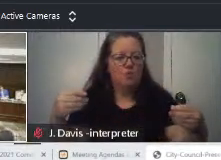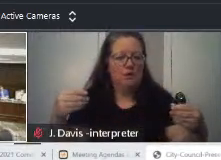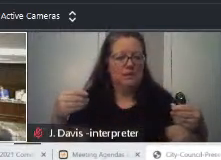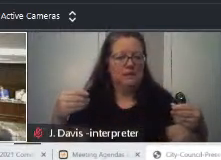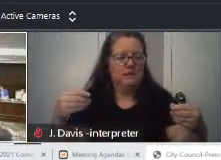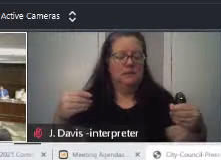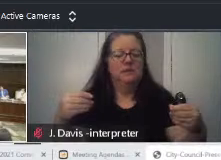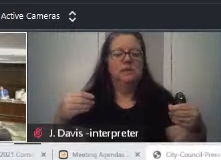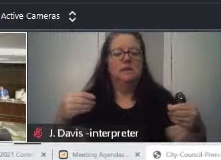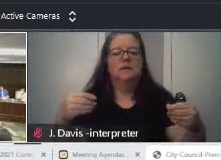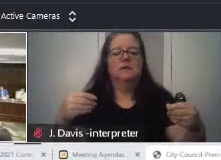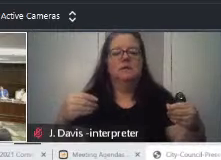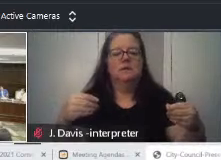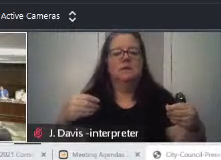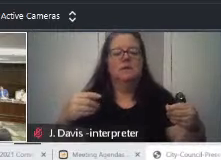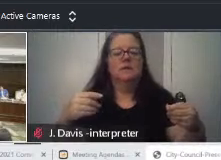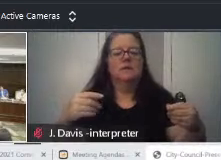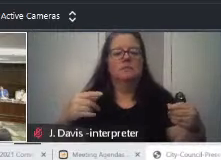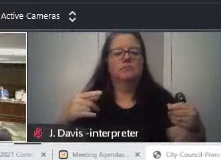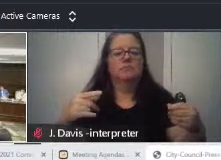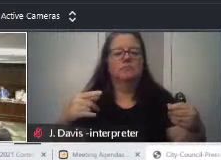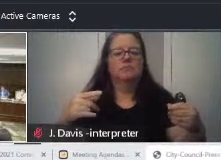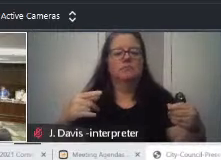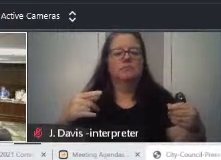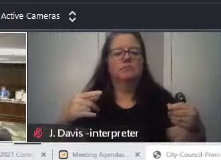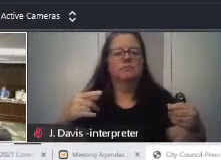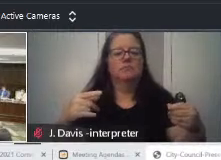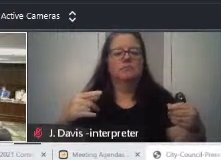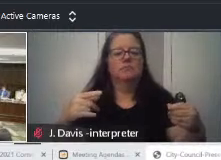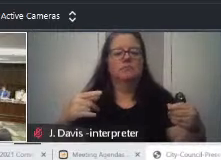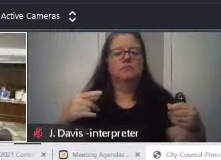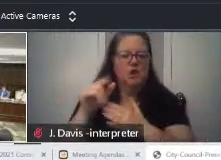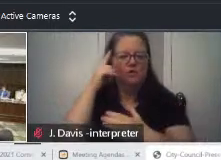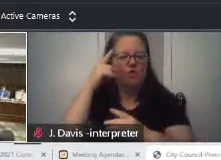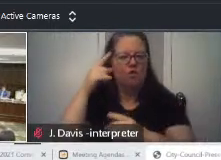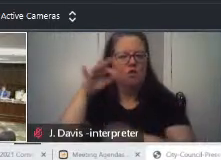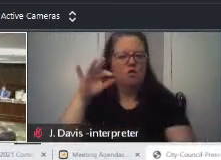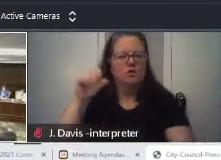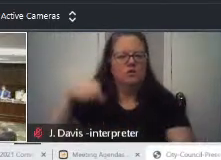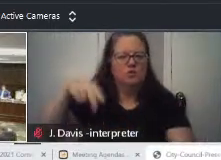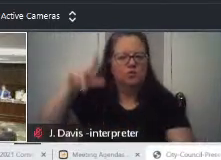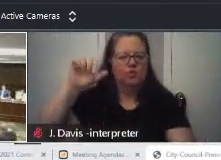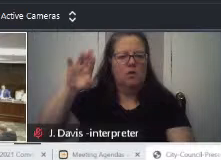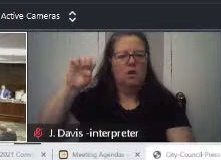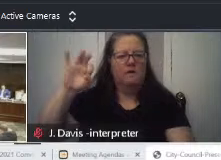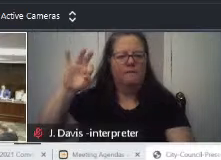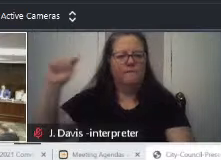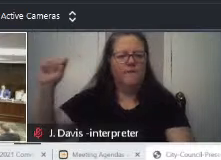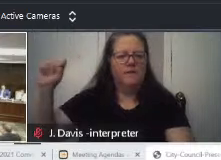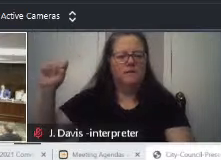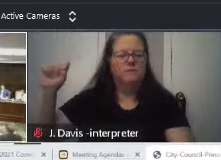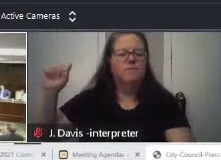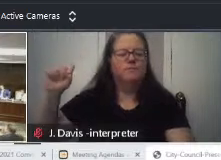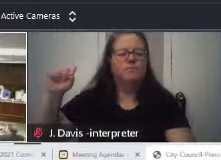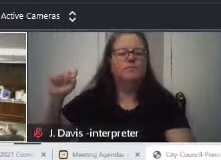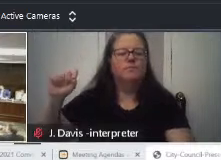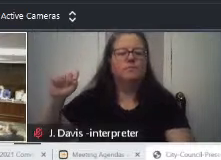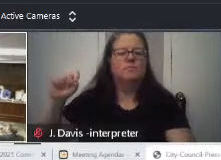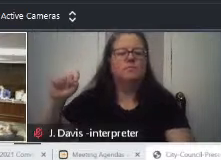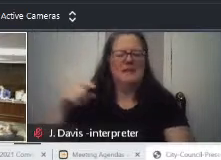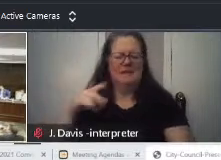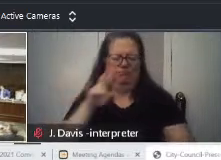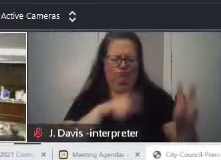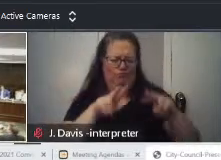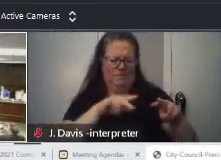where they came up with $38 per square foot and how they did it. And I looked at the properties that they used to make that happen. And it seemed like